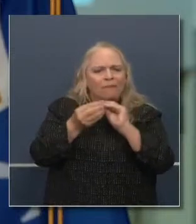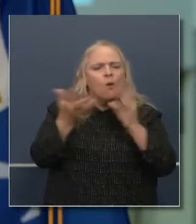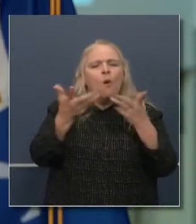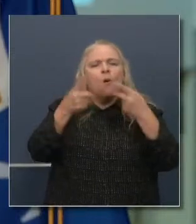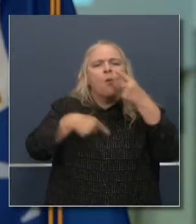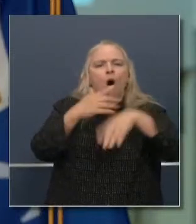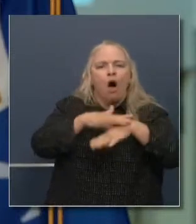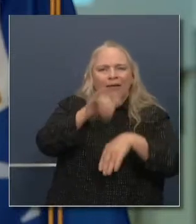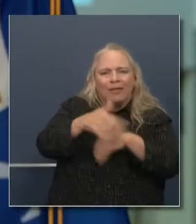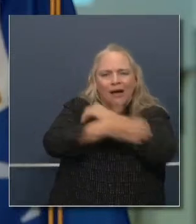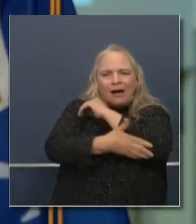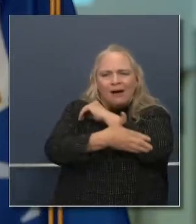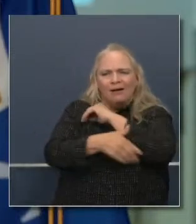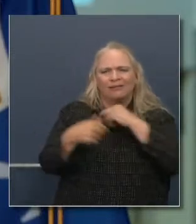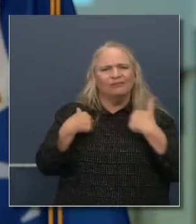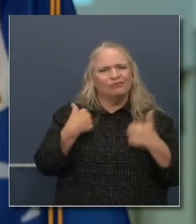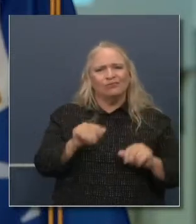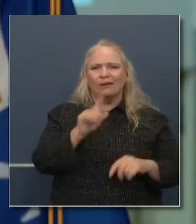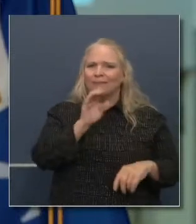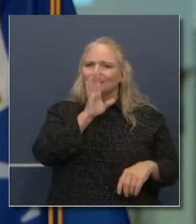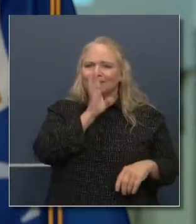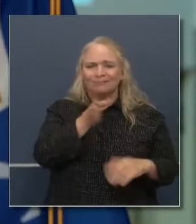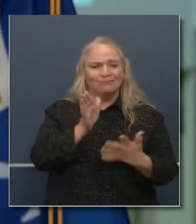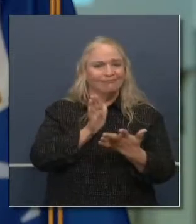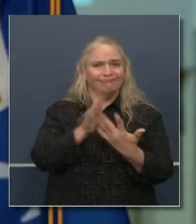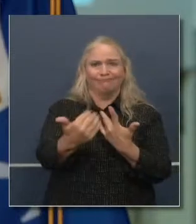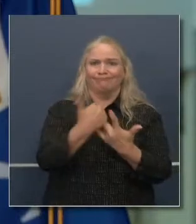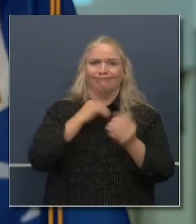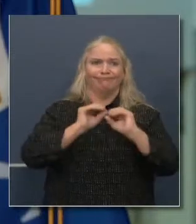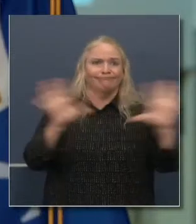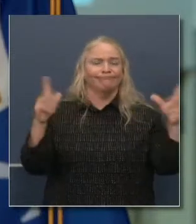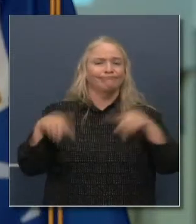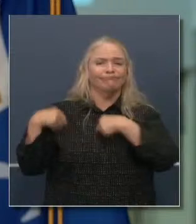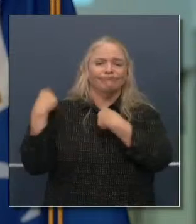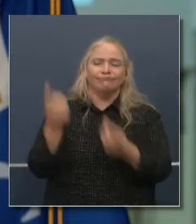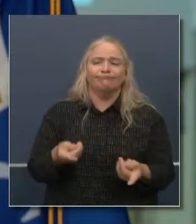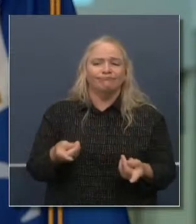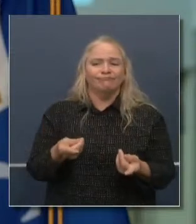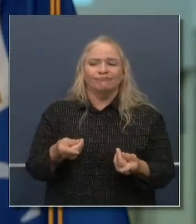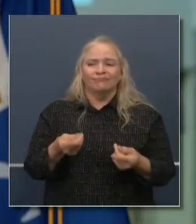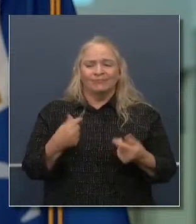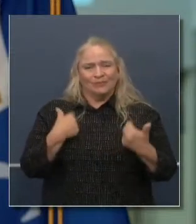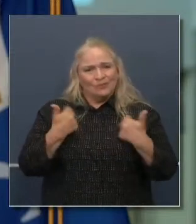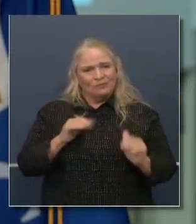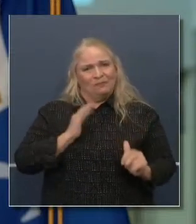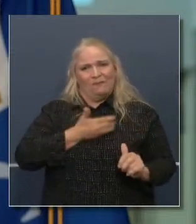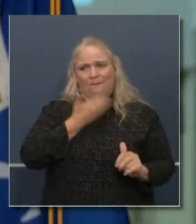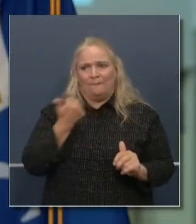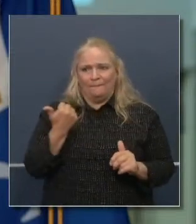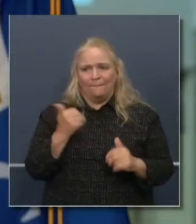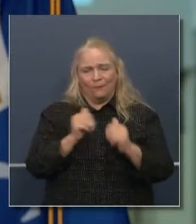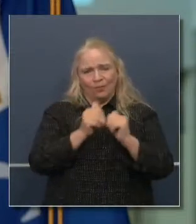be as forthright and transparent and as direct as we possibly can with you and many others.